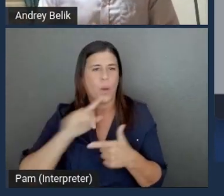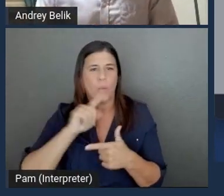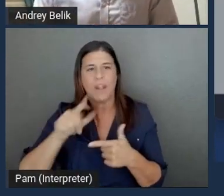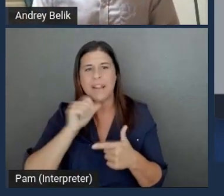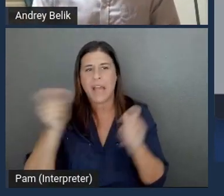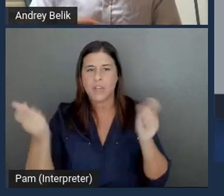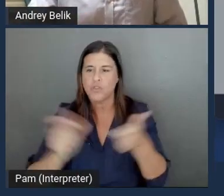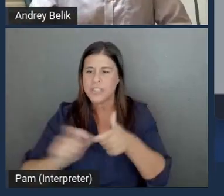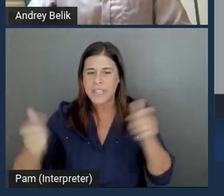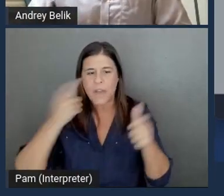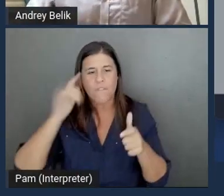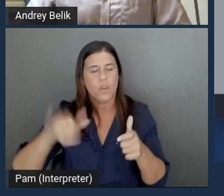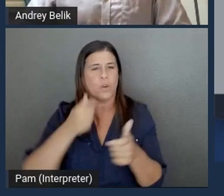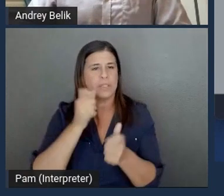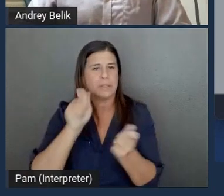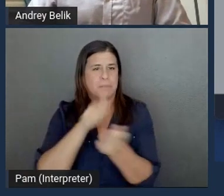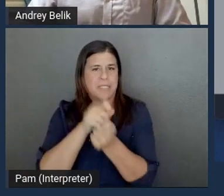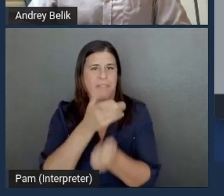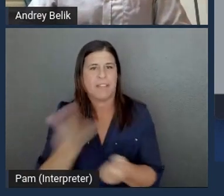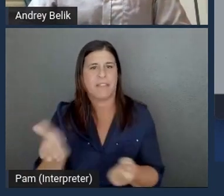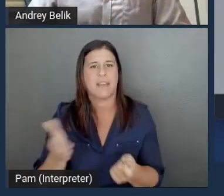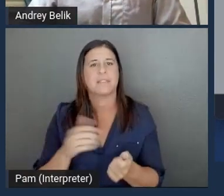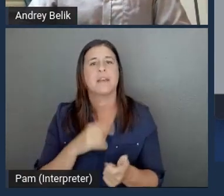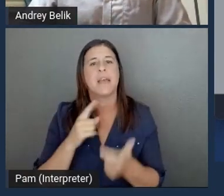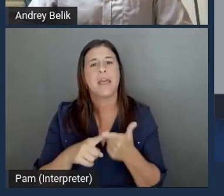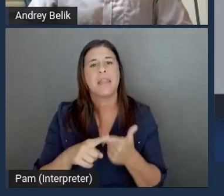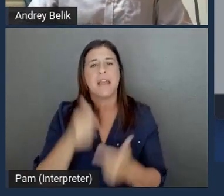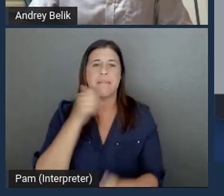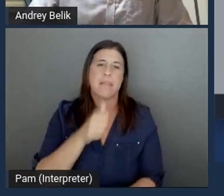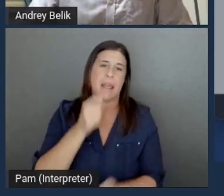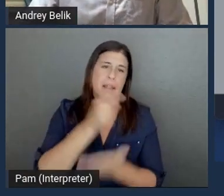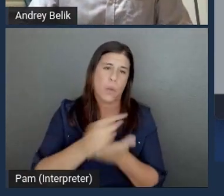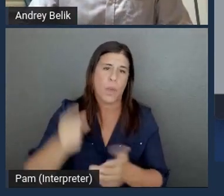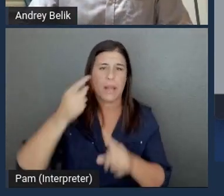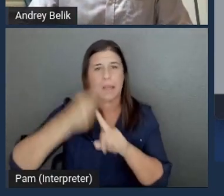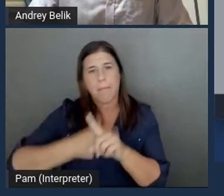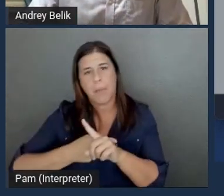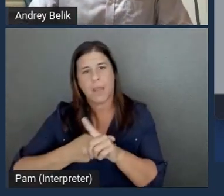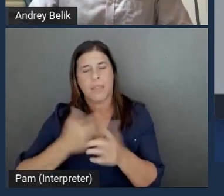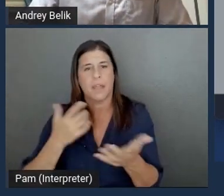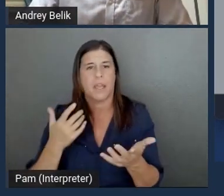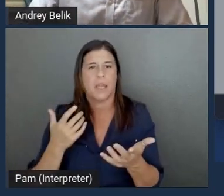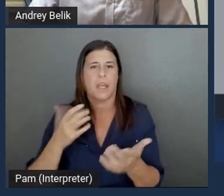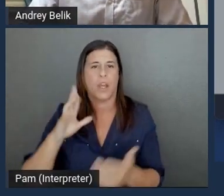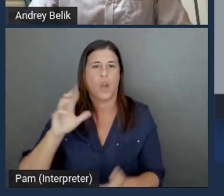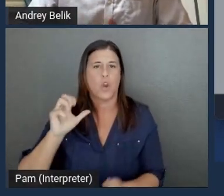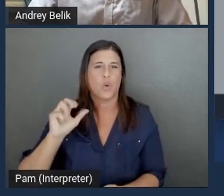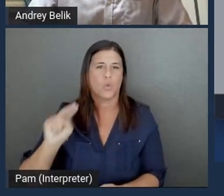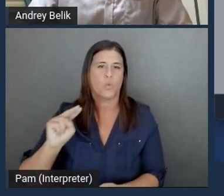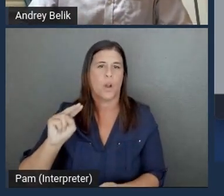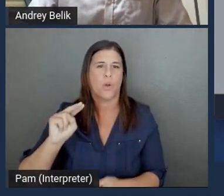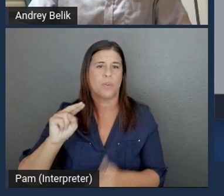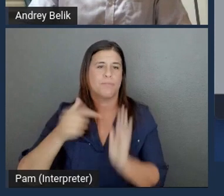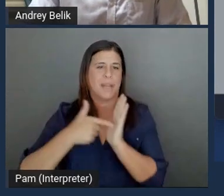those workloads will be run. And daily, weekly, one I suppose bring up is a cron expression.